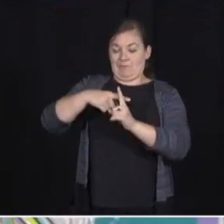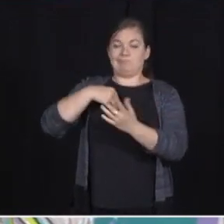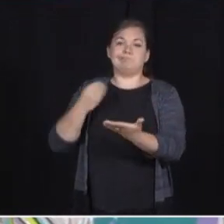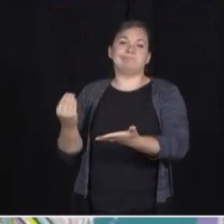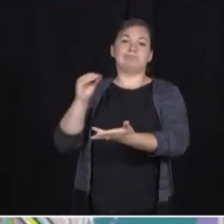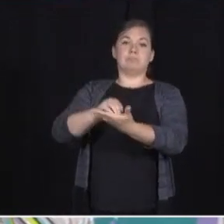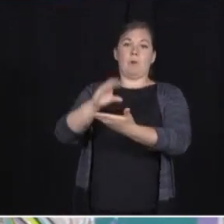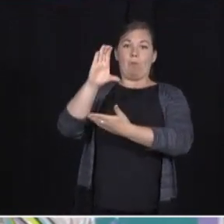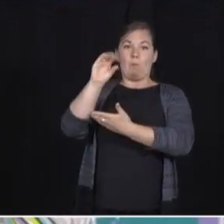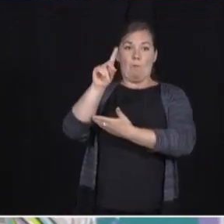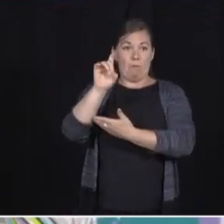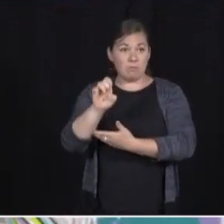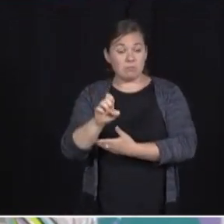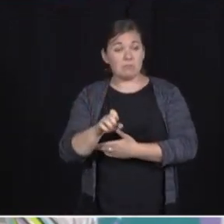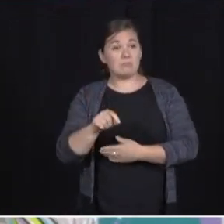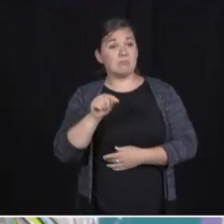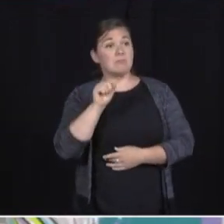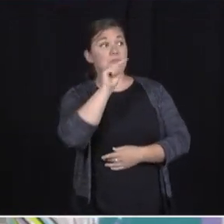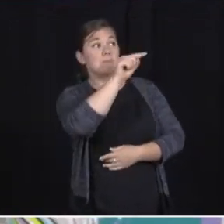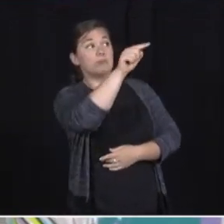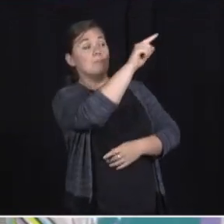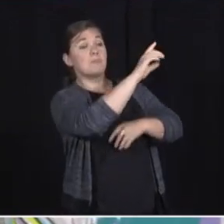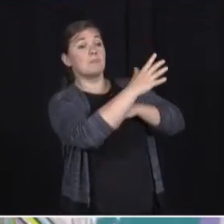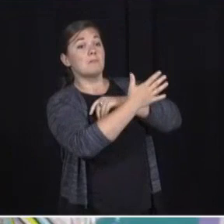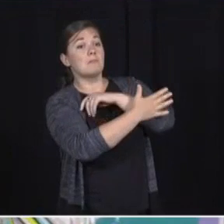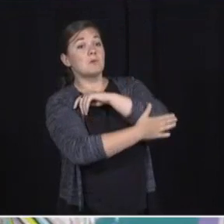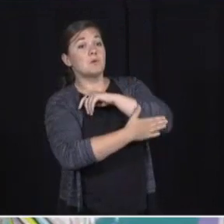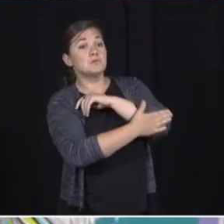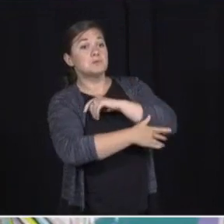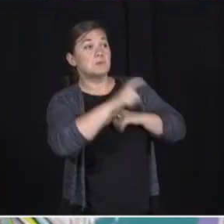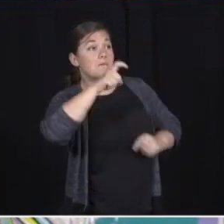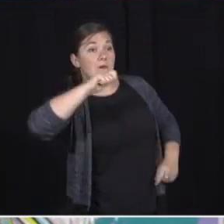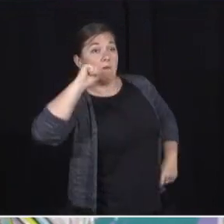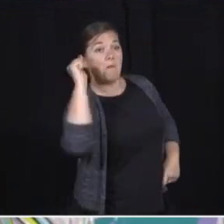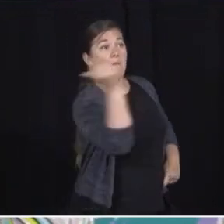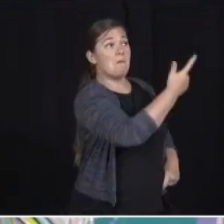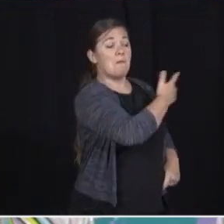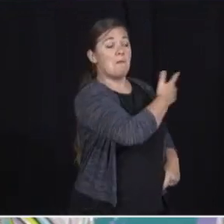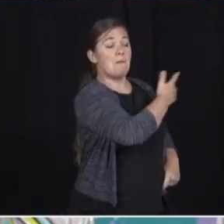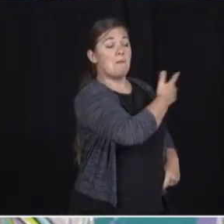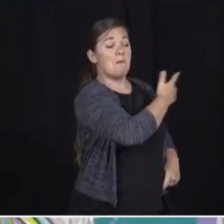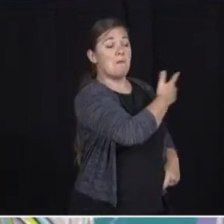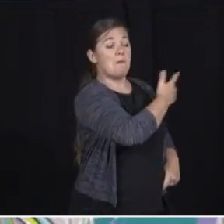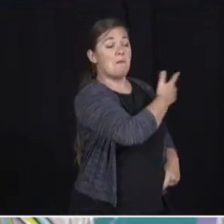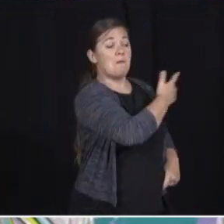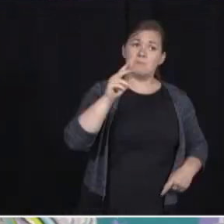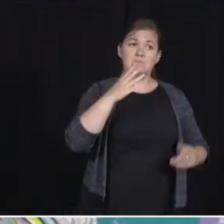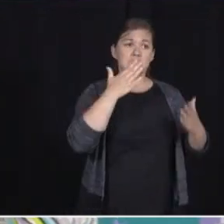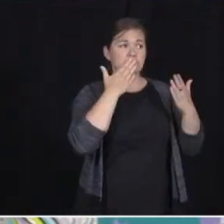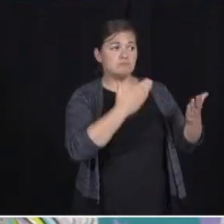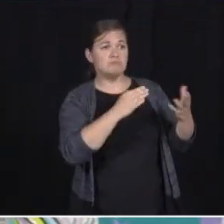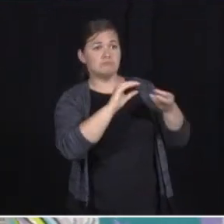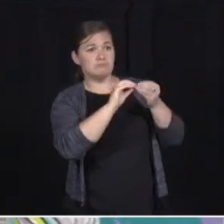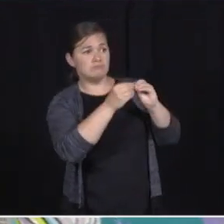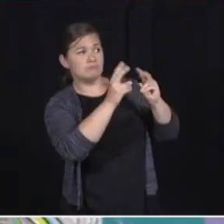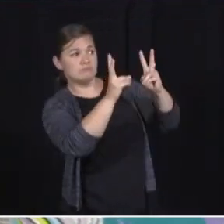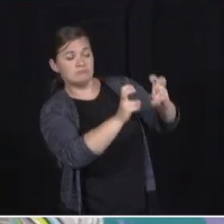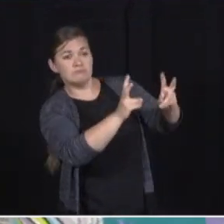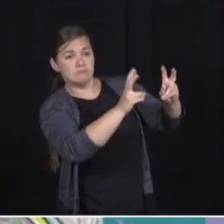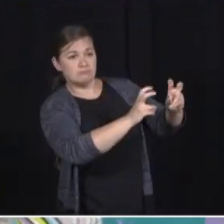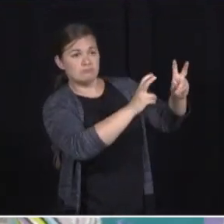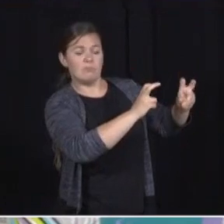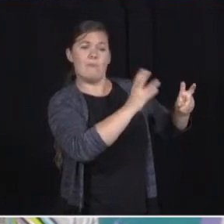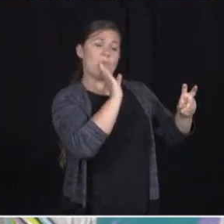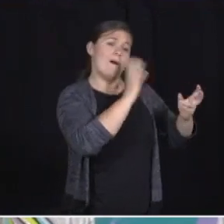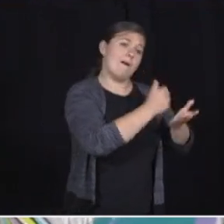rates don't have to be very high to really be an effective tool to supplement the contact tracing. So I really want to encourage people to